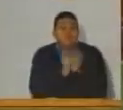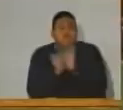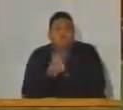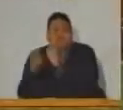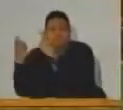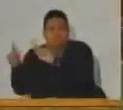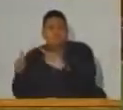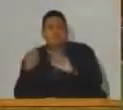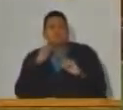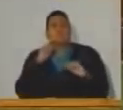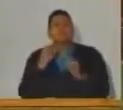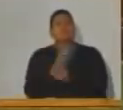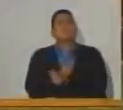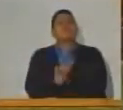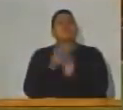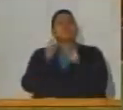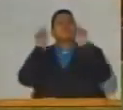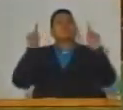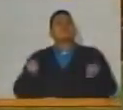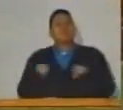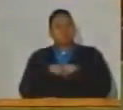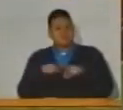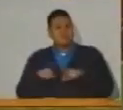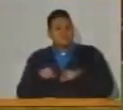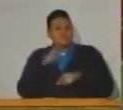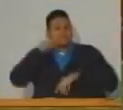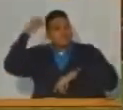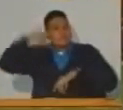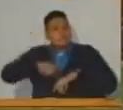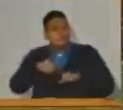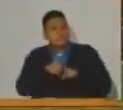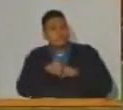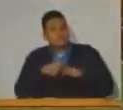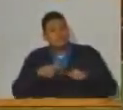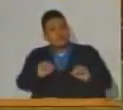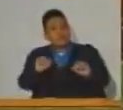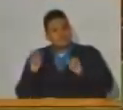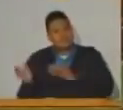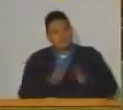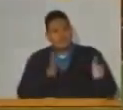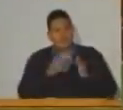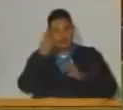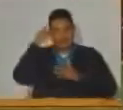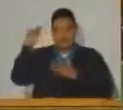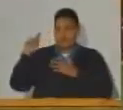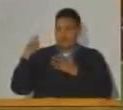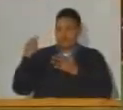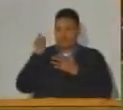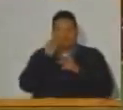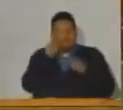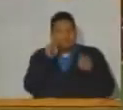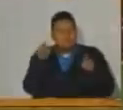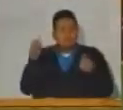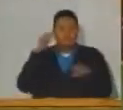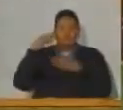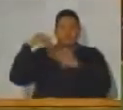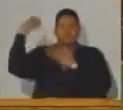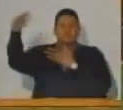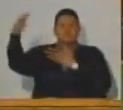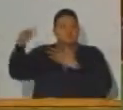land titling initiatives, implementation of a strategic plan for the outsourcing